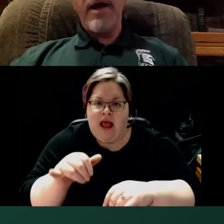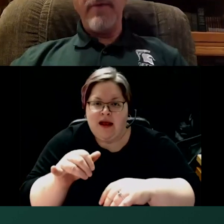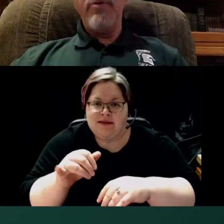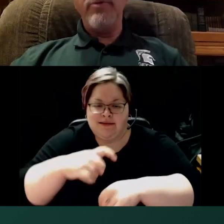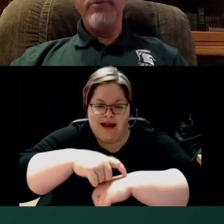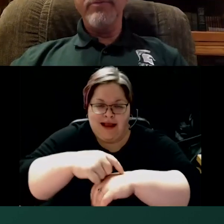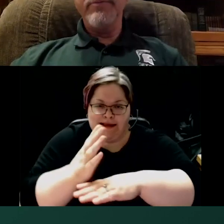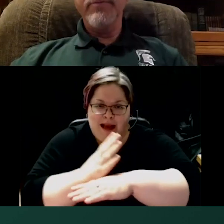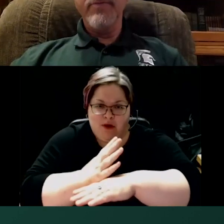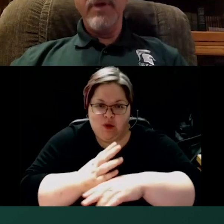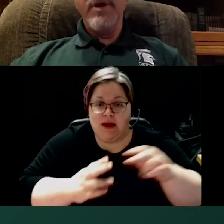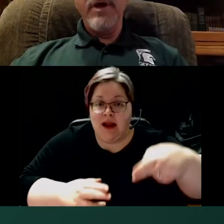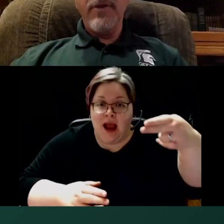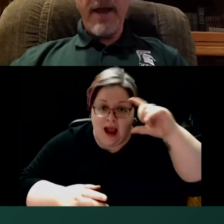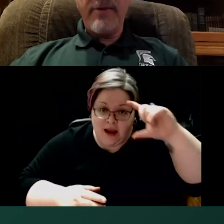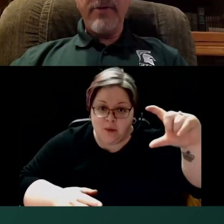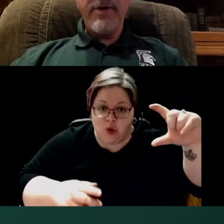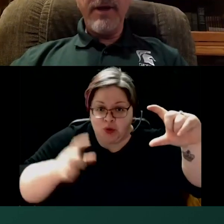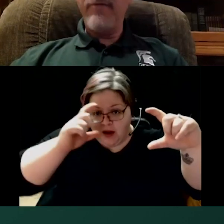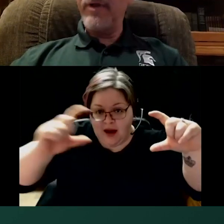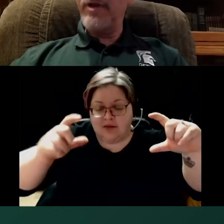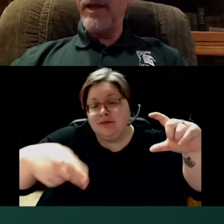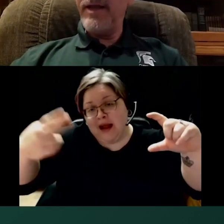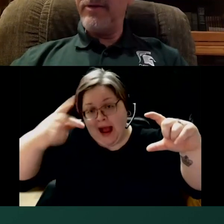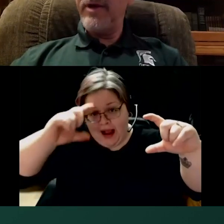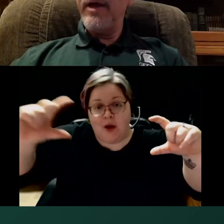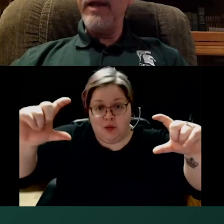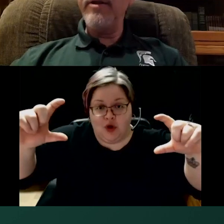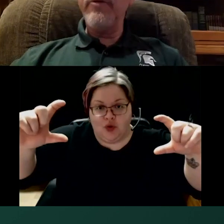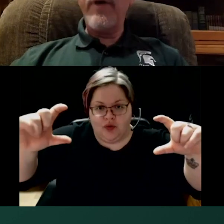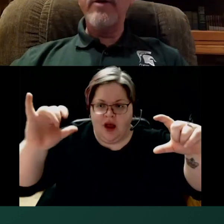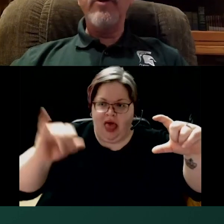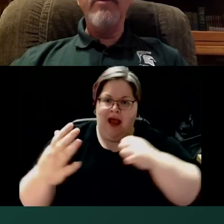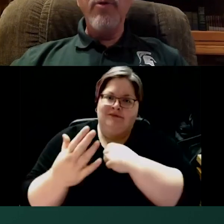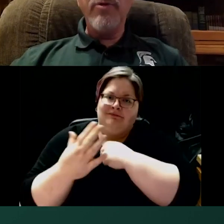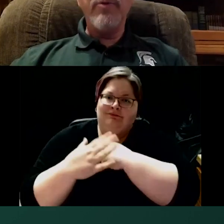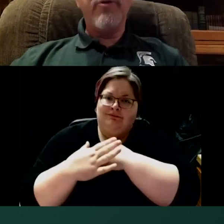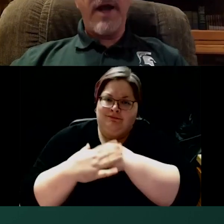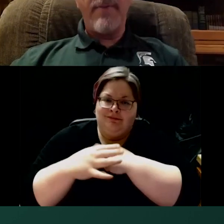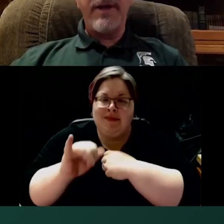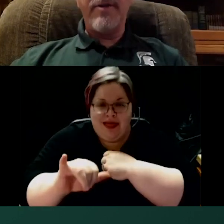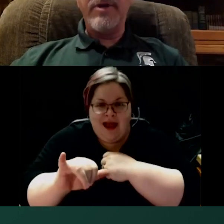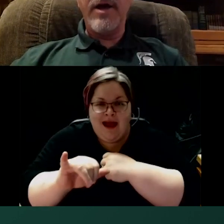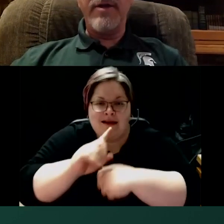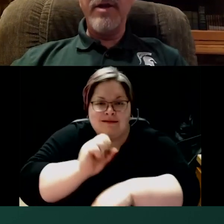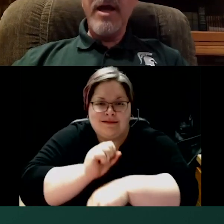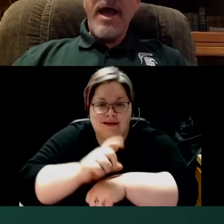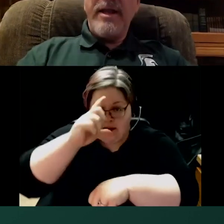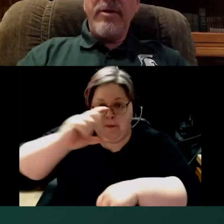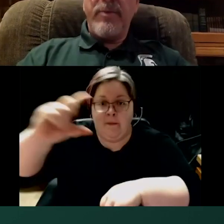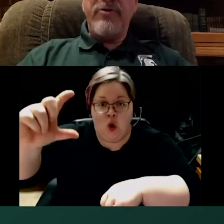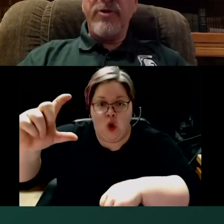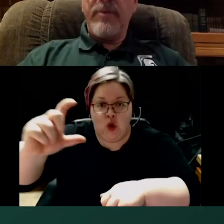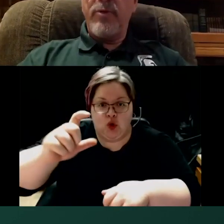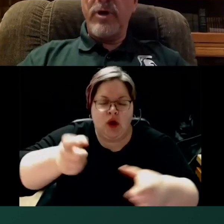and high moon. That gives us a hint. It is in fact the moon which dominates the tides. And